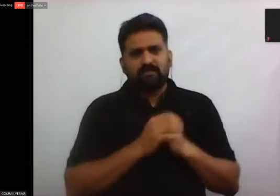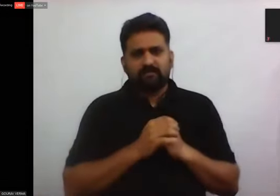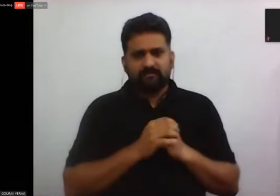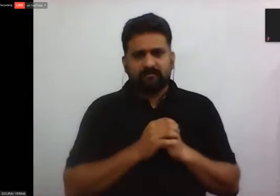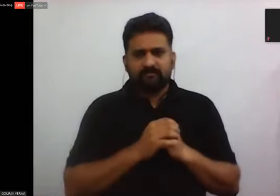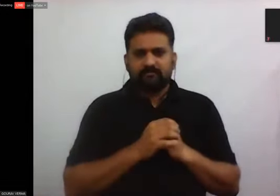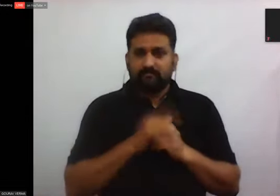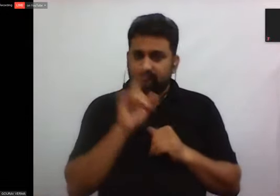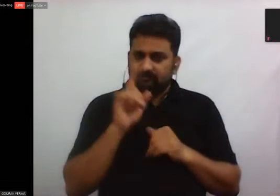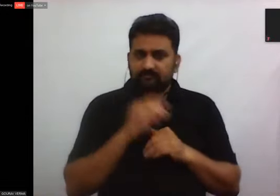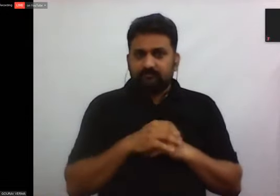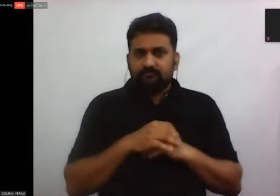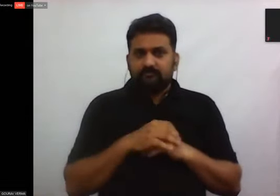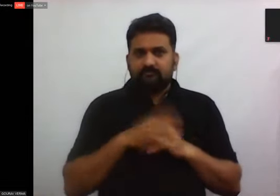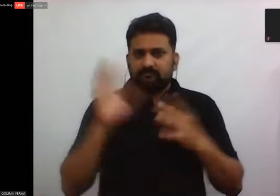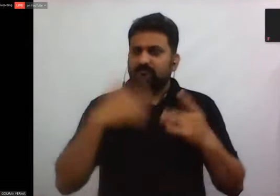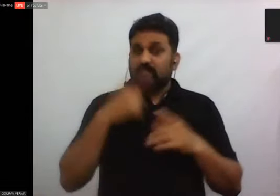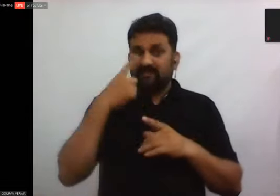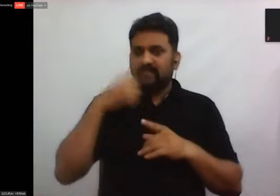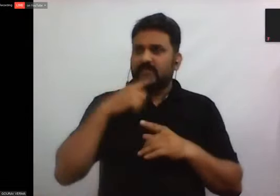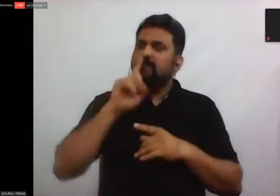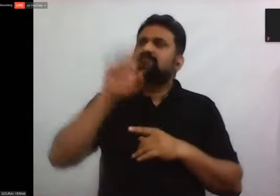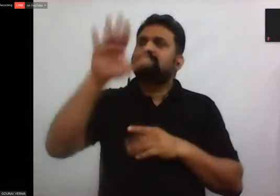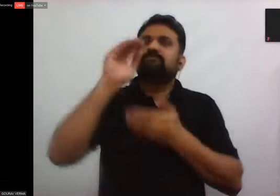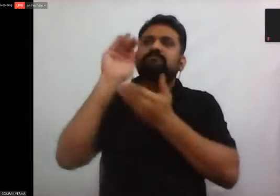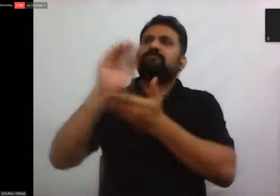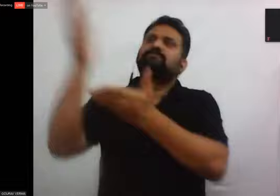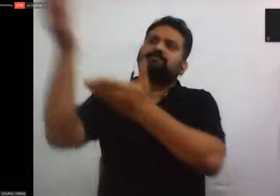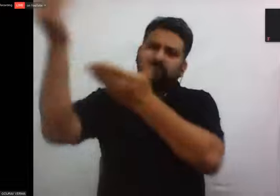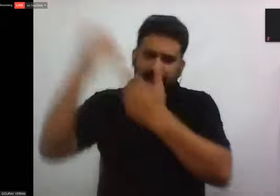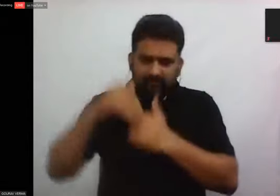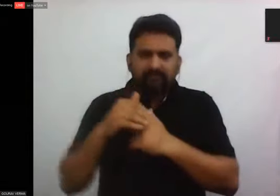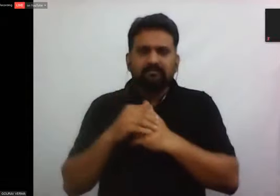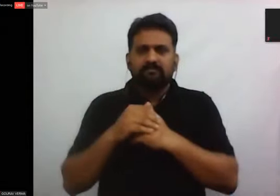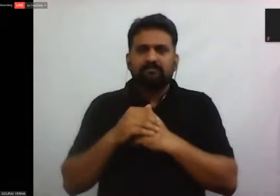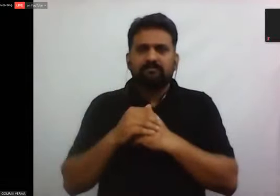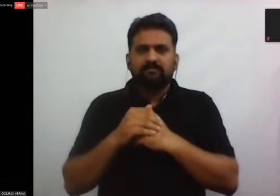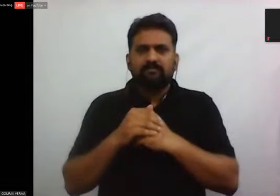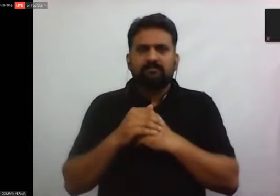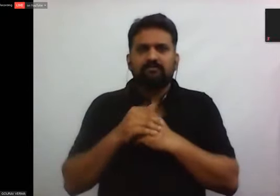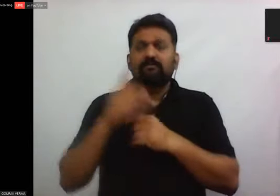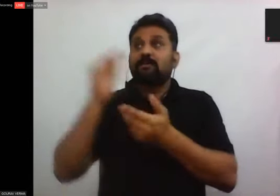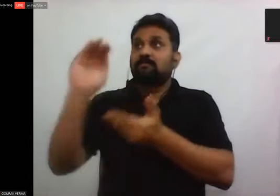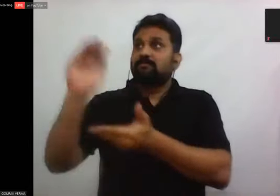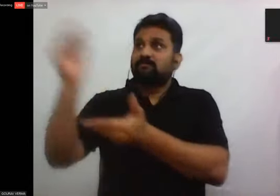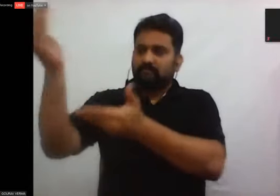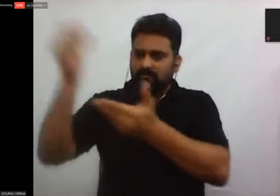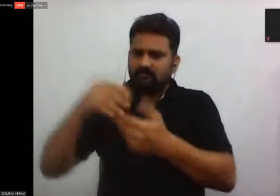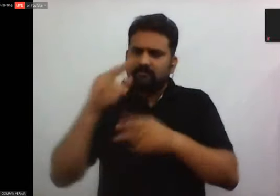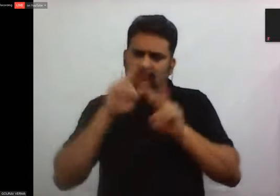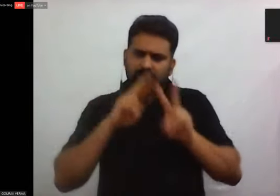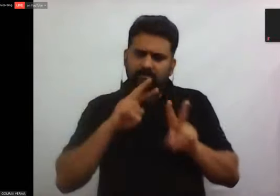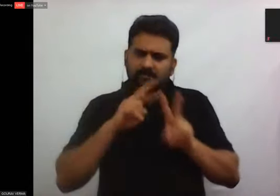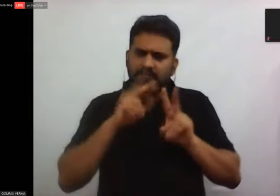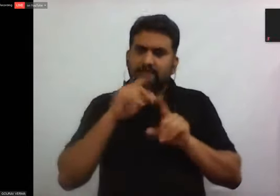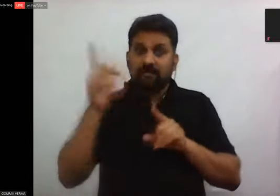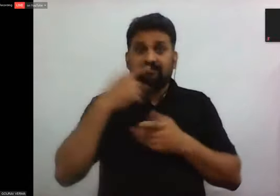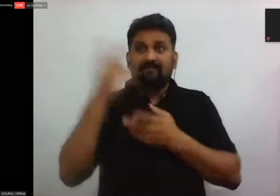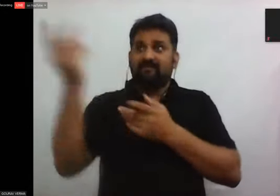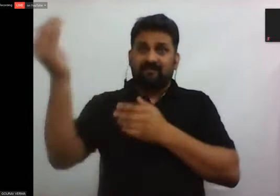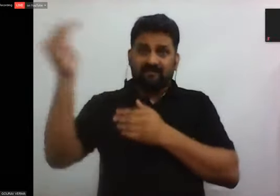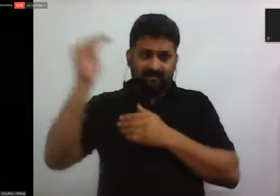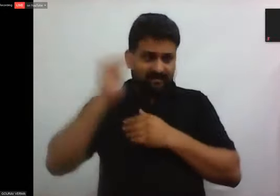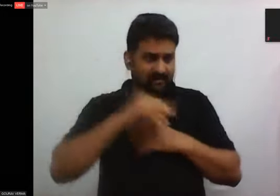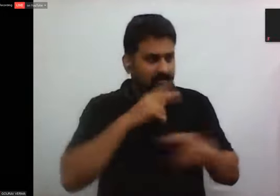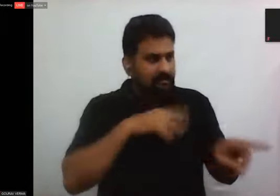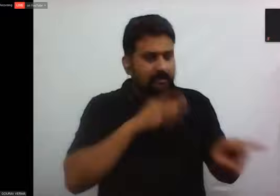when we asked the mother to bring the child to the center and made the child sit and observe, we found that the child was looking at